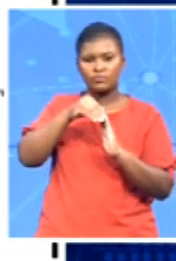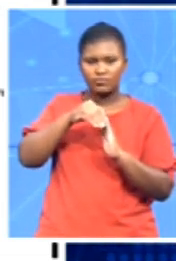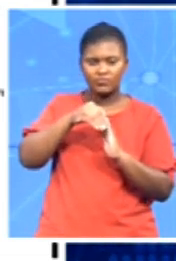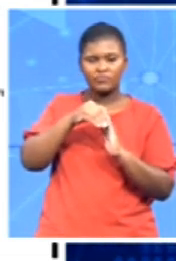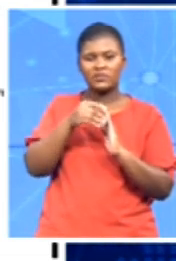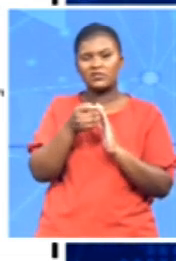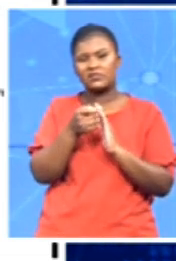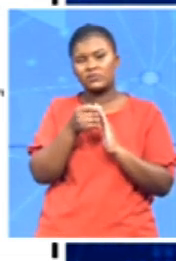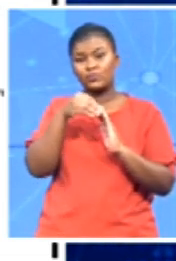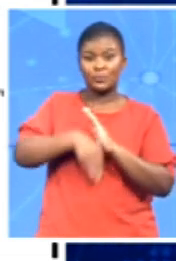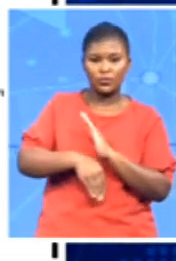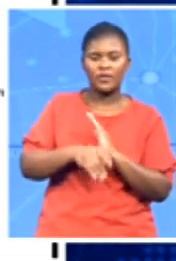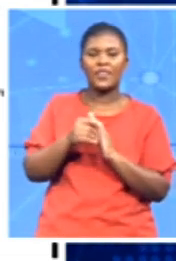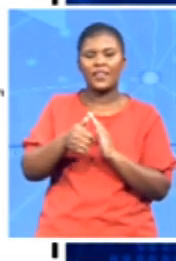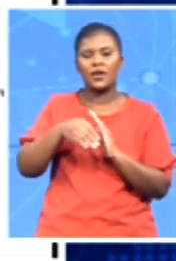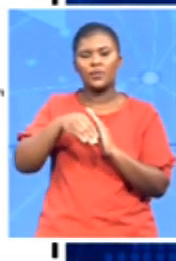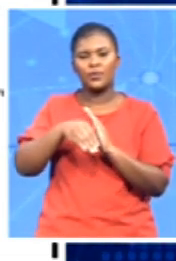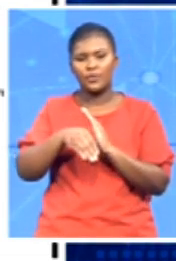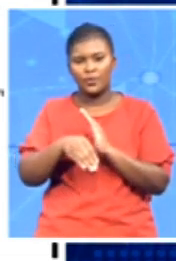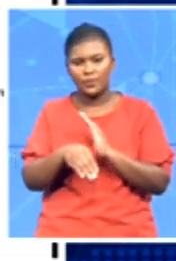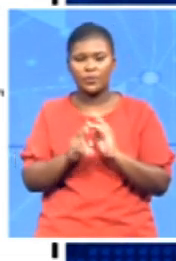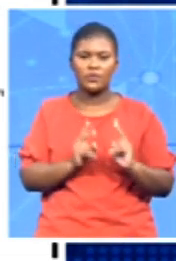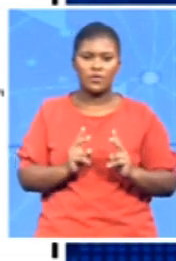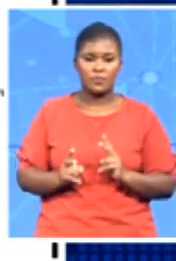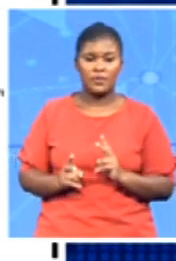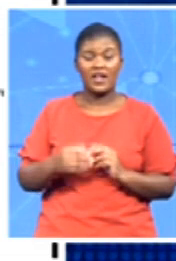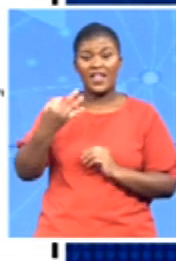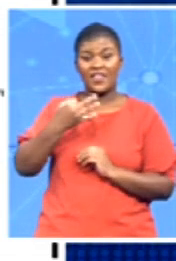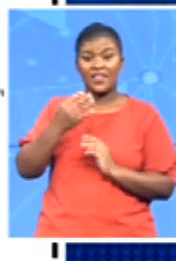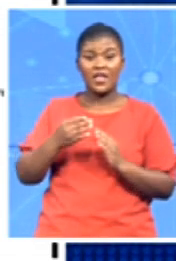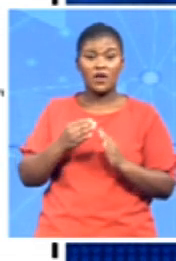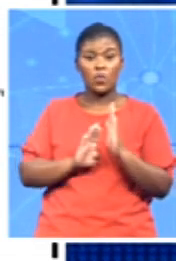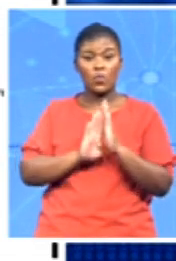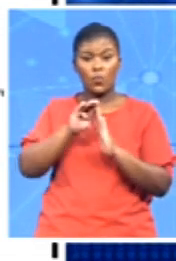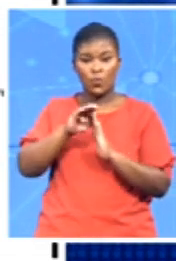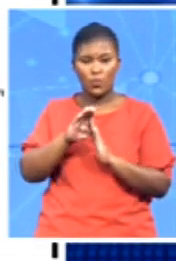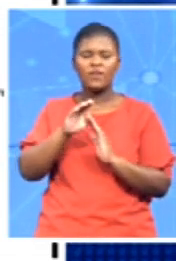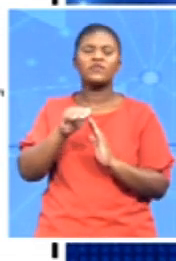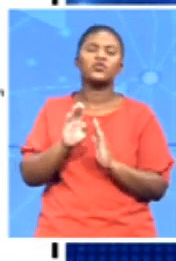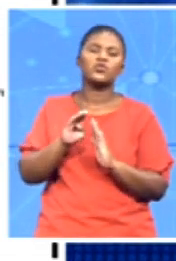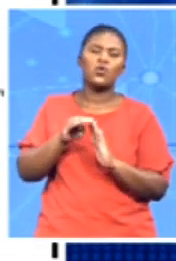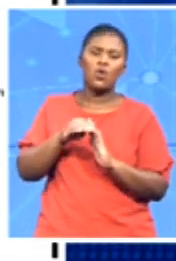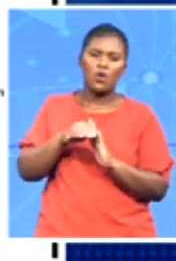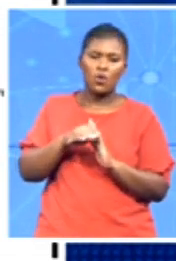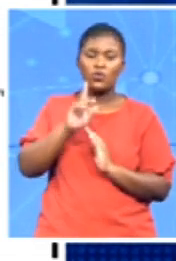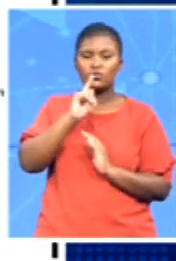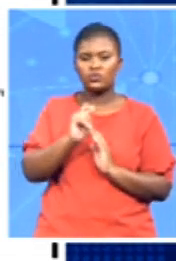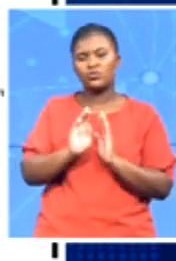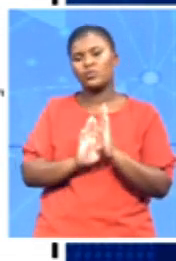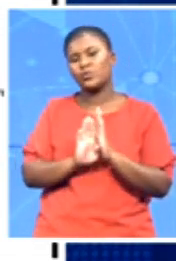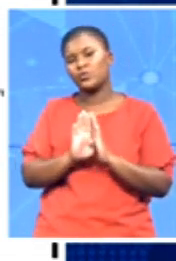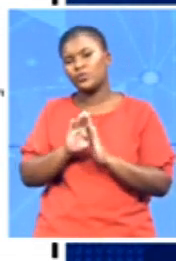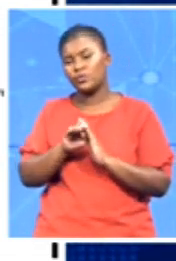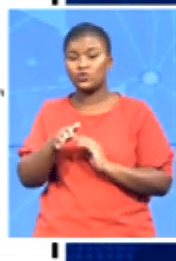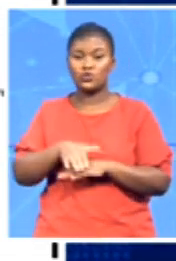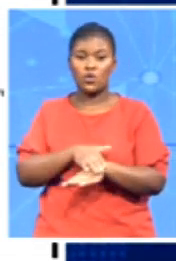slower. The third wave was a much slower and an elongated wave. It increased slower